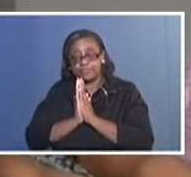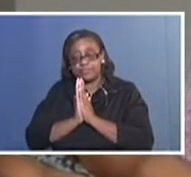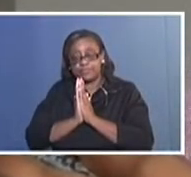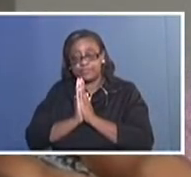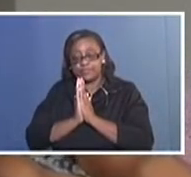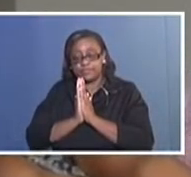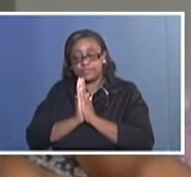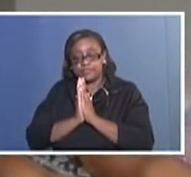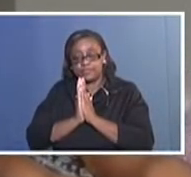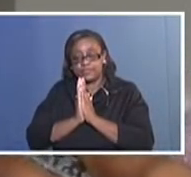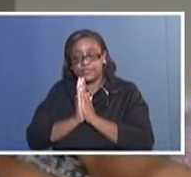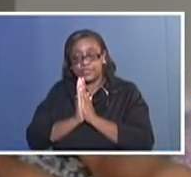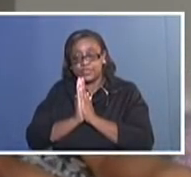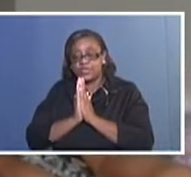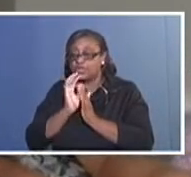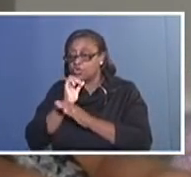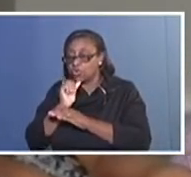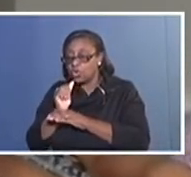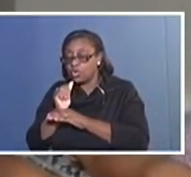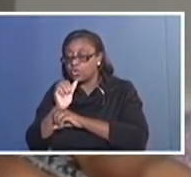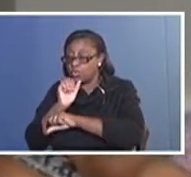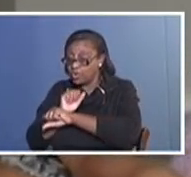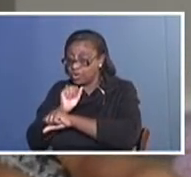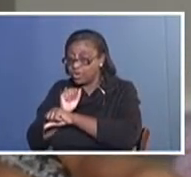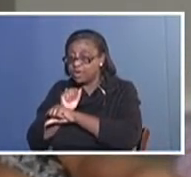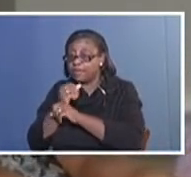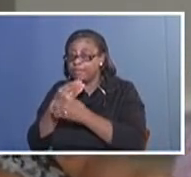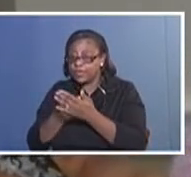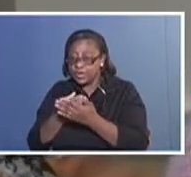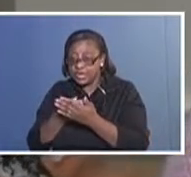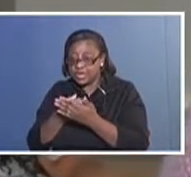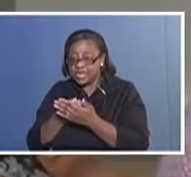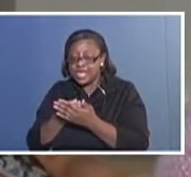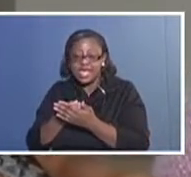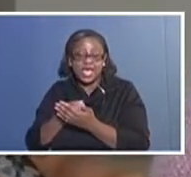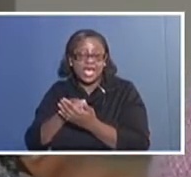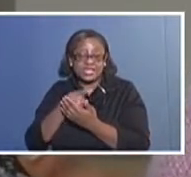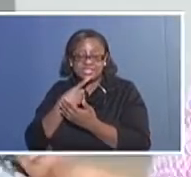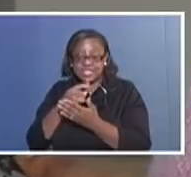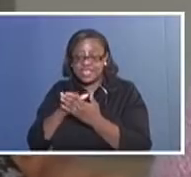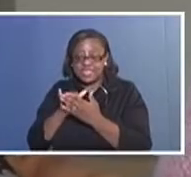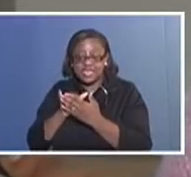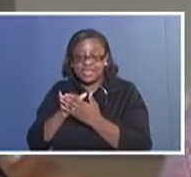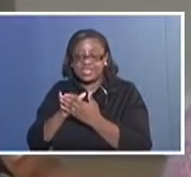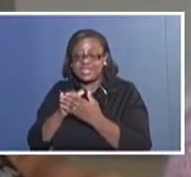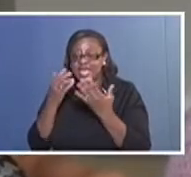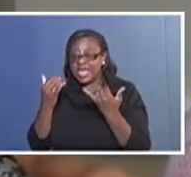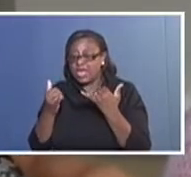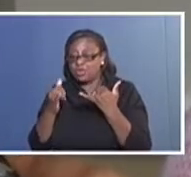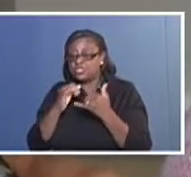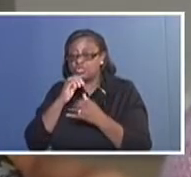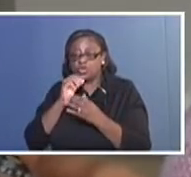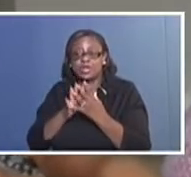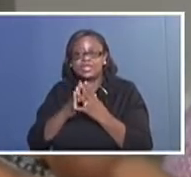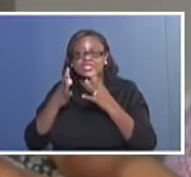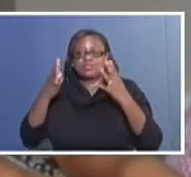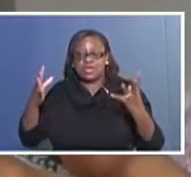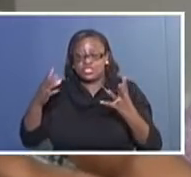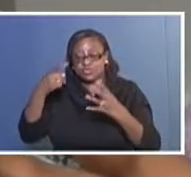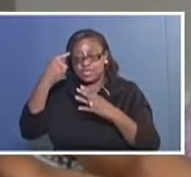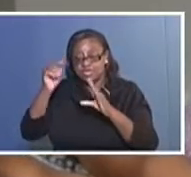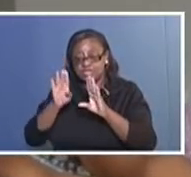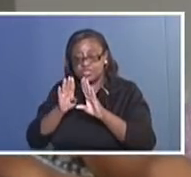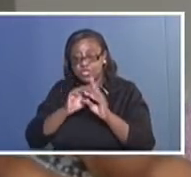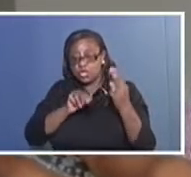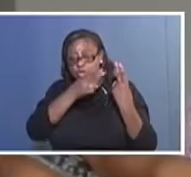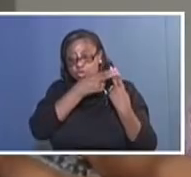the unemployment assistance has been greatly reduced due to the opening of Bahama, due to the